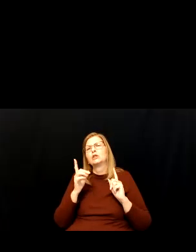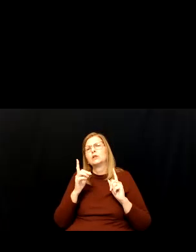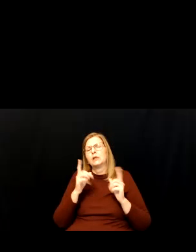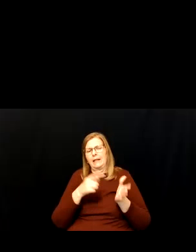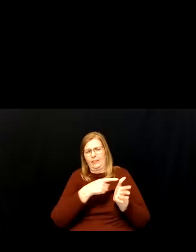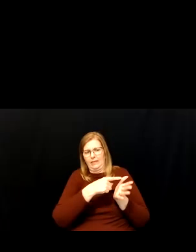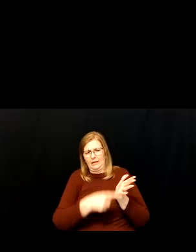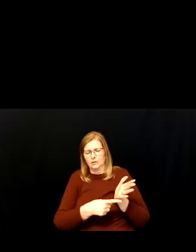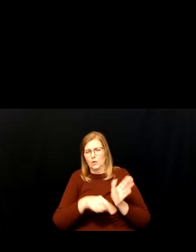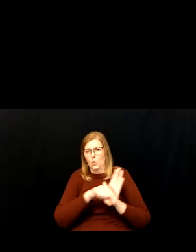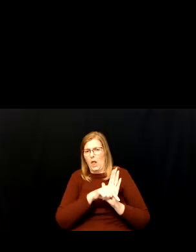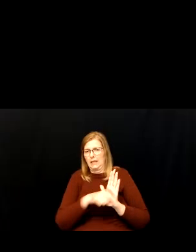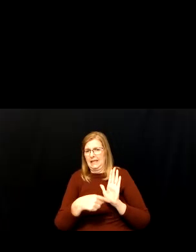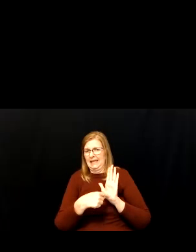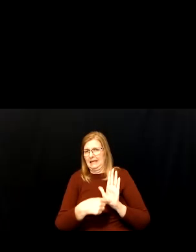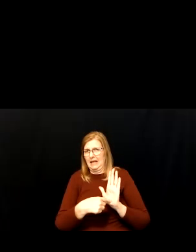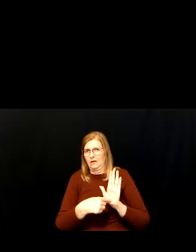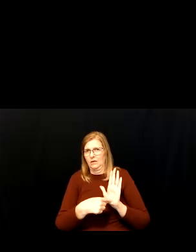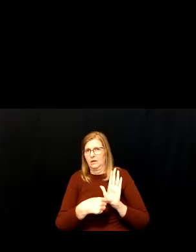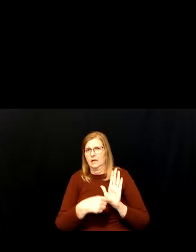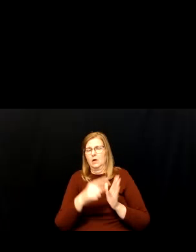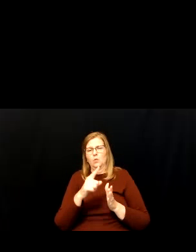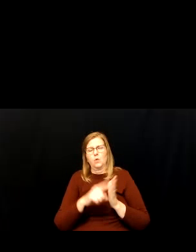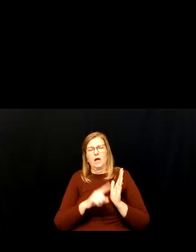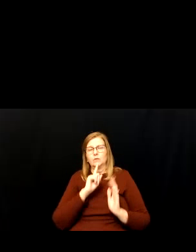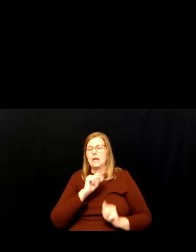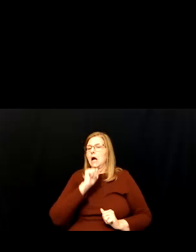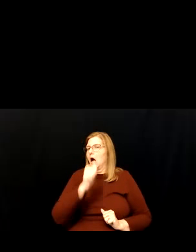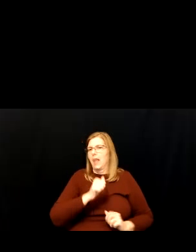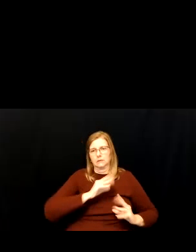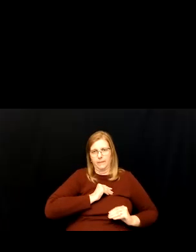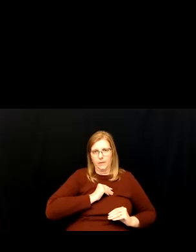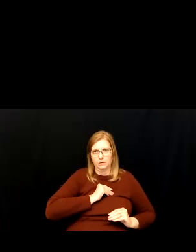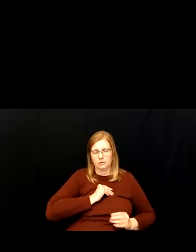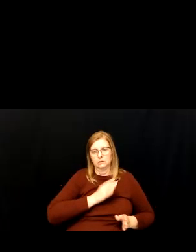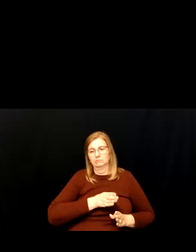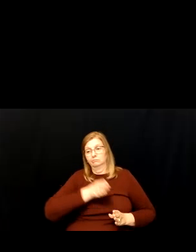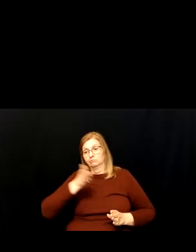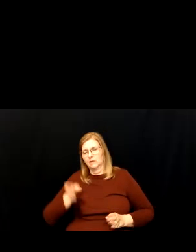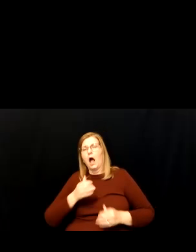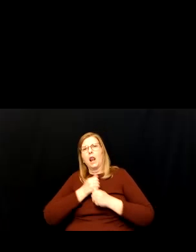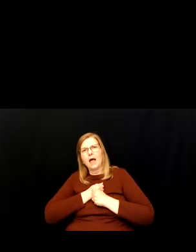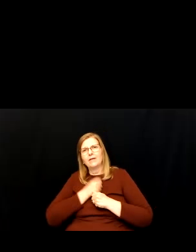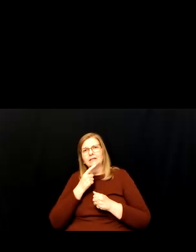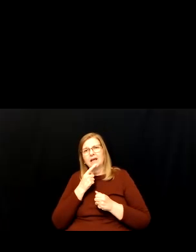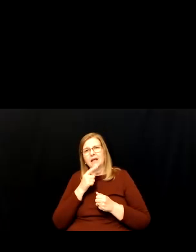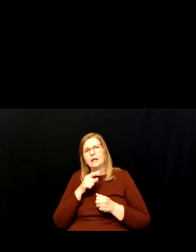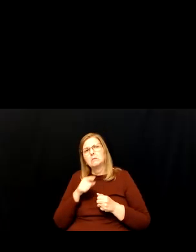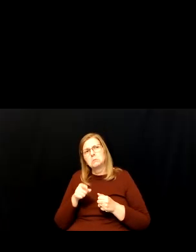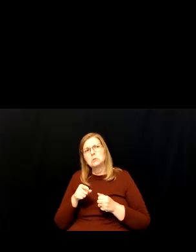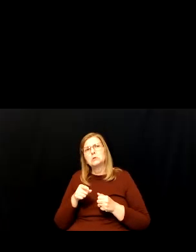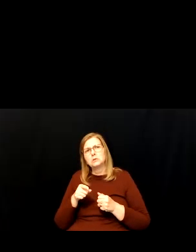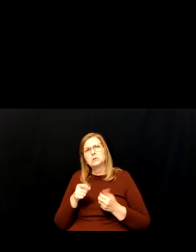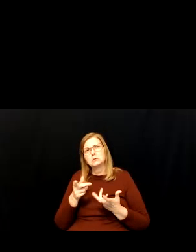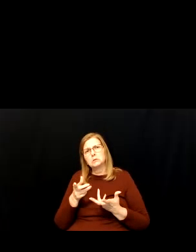quality indicator, and then here's what is absolutely unacceptable. And then this, I love how they say, this is a promising